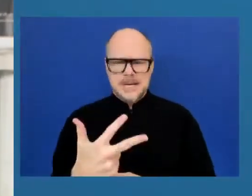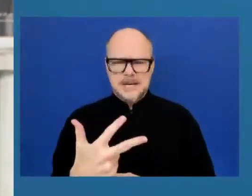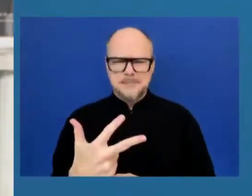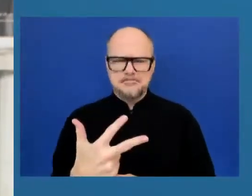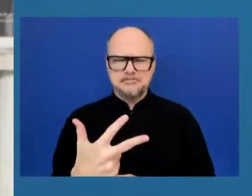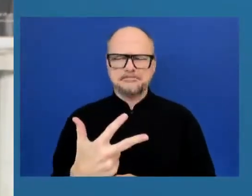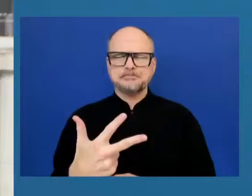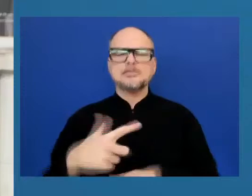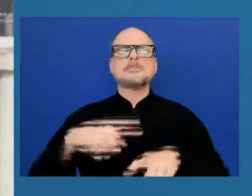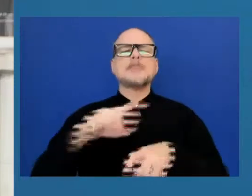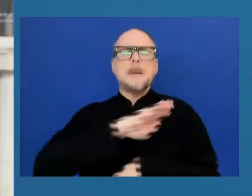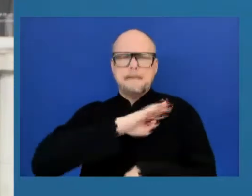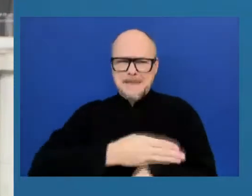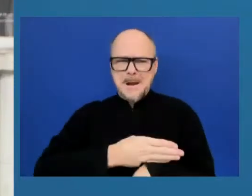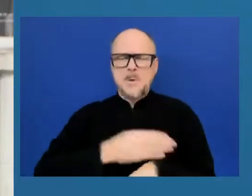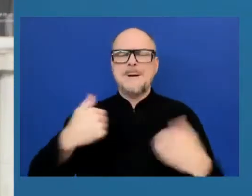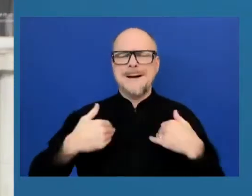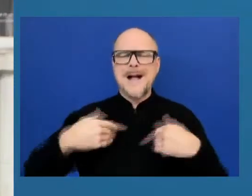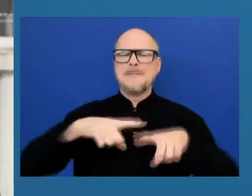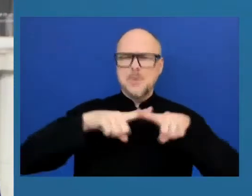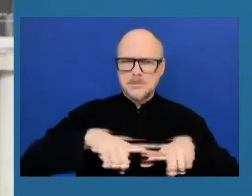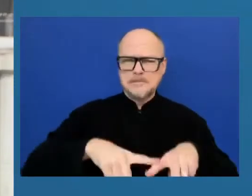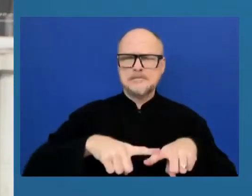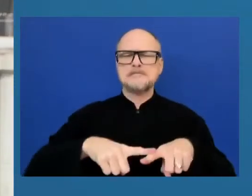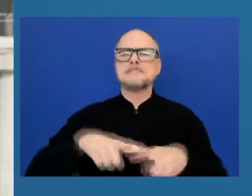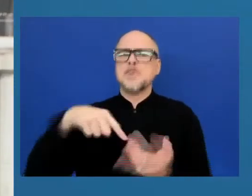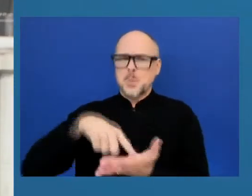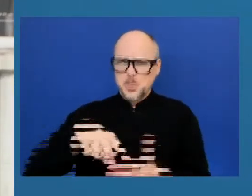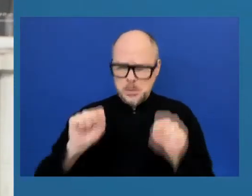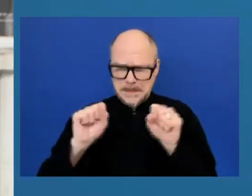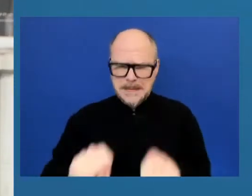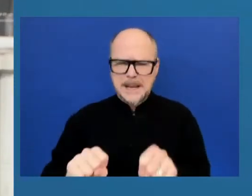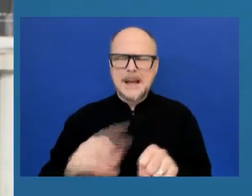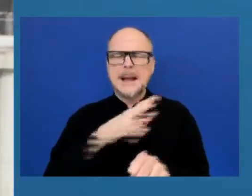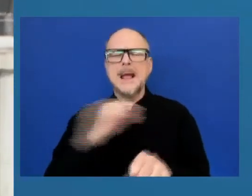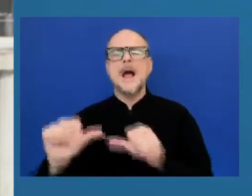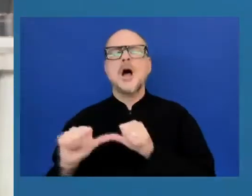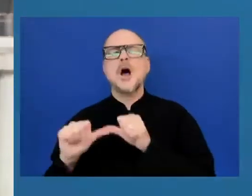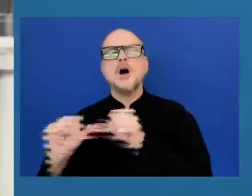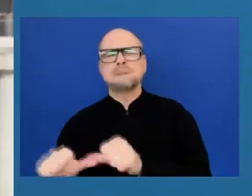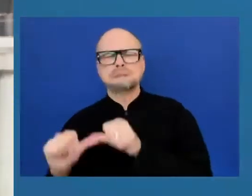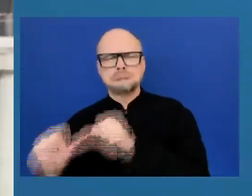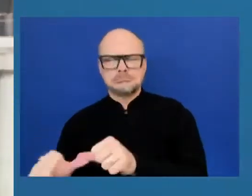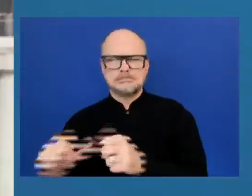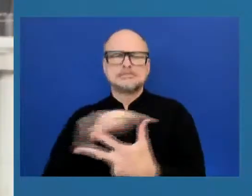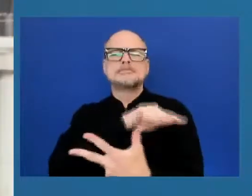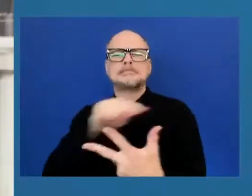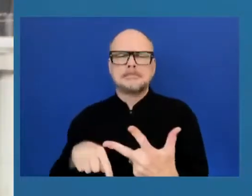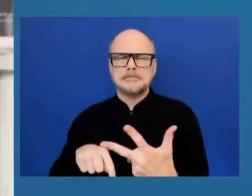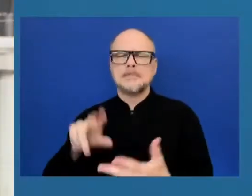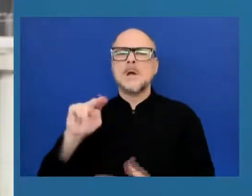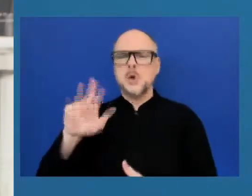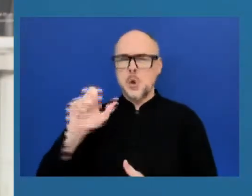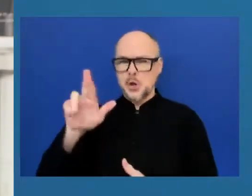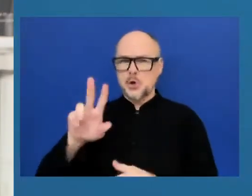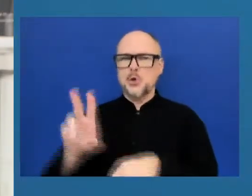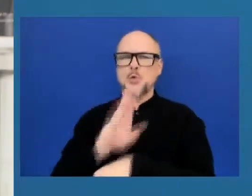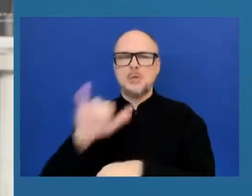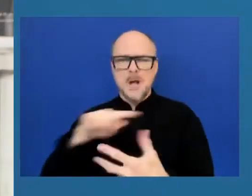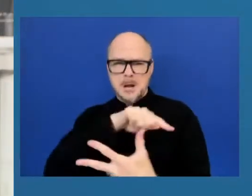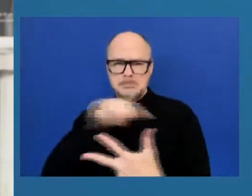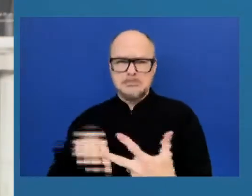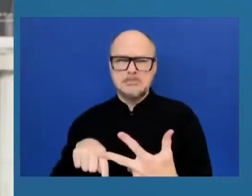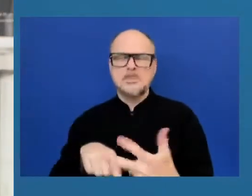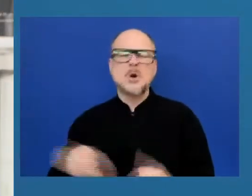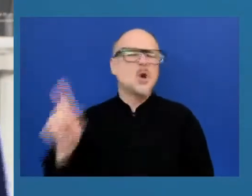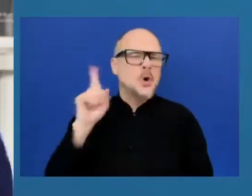and sustainability. And nuclear drives all three. Now you'll hear the term baseload from a lot of people at NYPA. It's